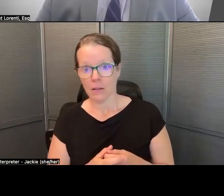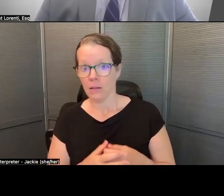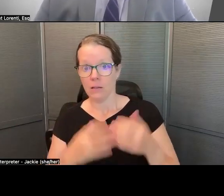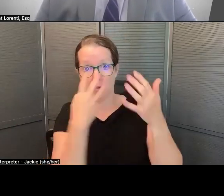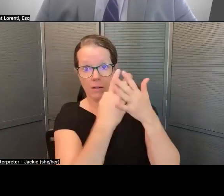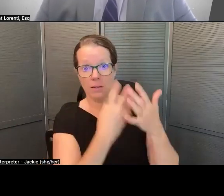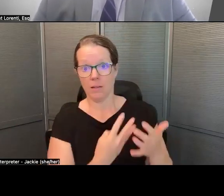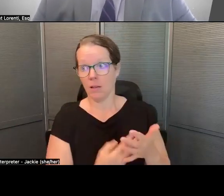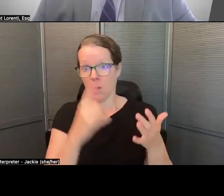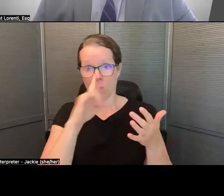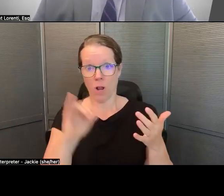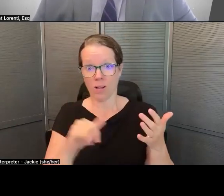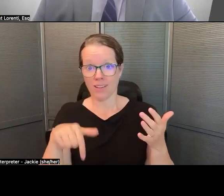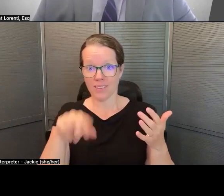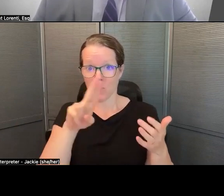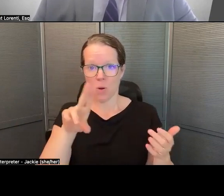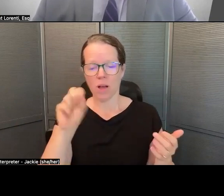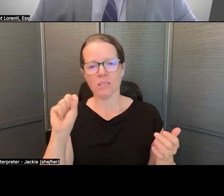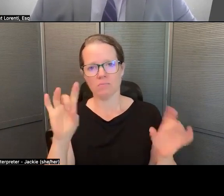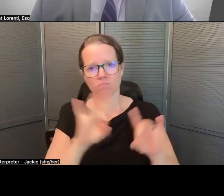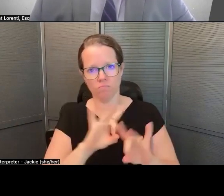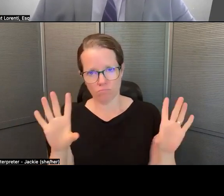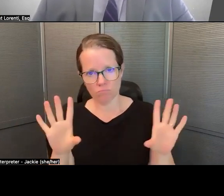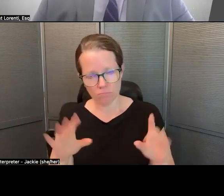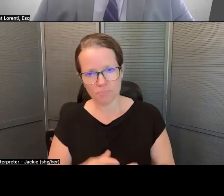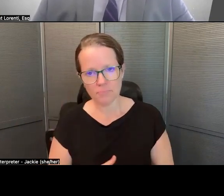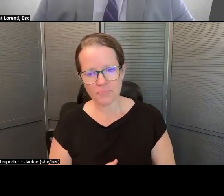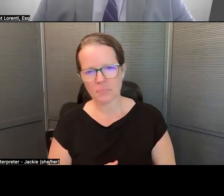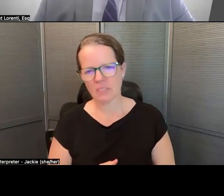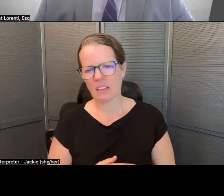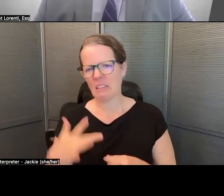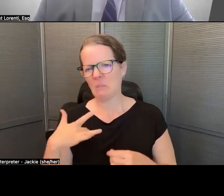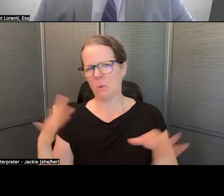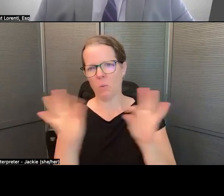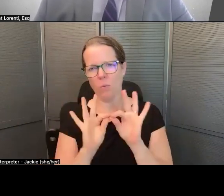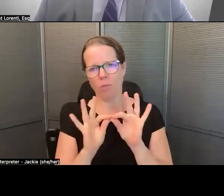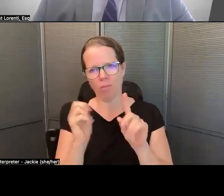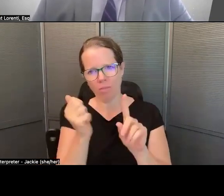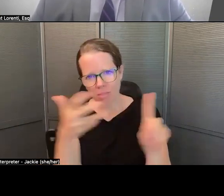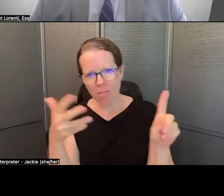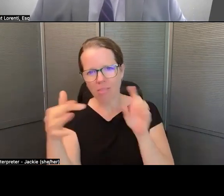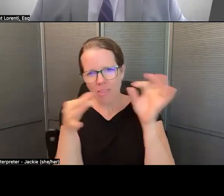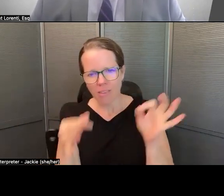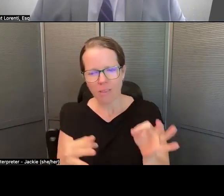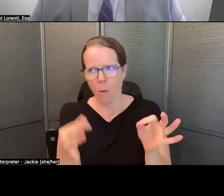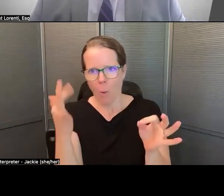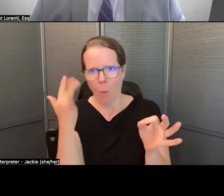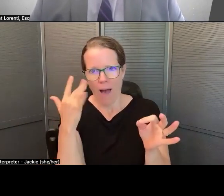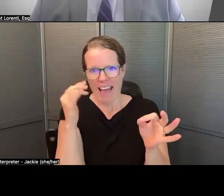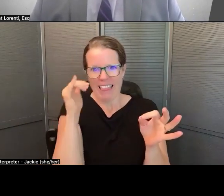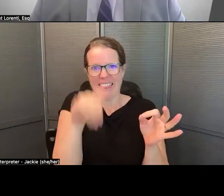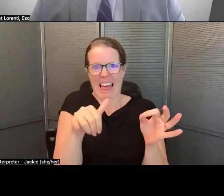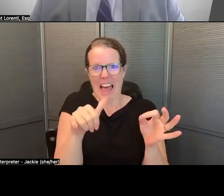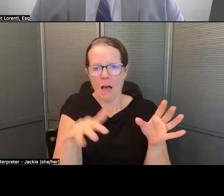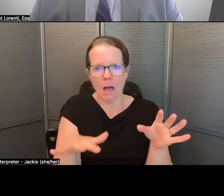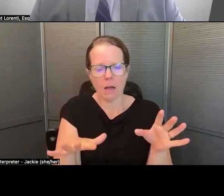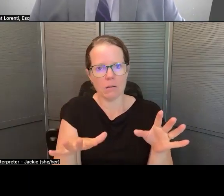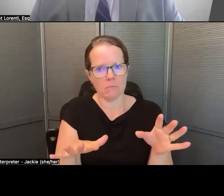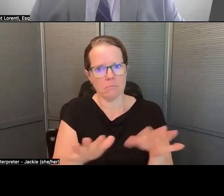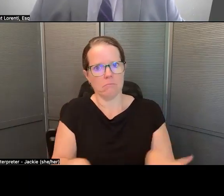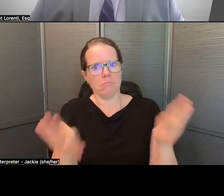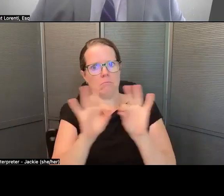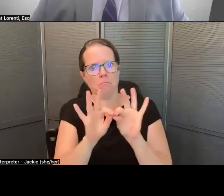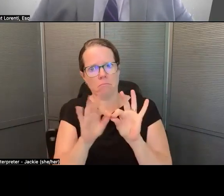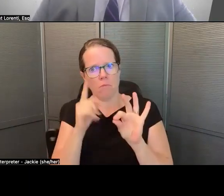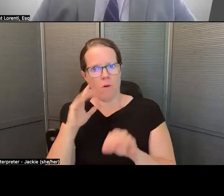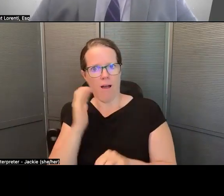in the United States, I just want to take a few minutes to talk about this, to provide some context to why this is so important to our probation department in